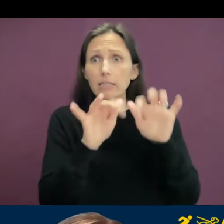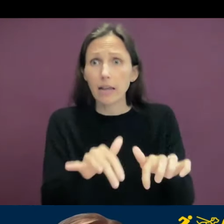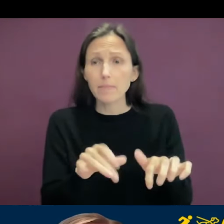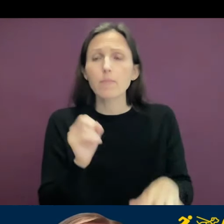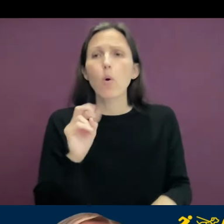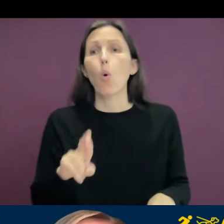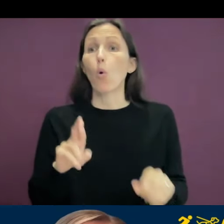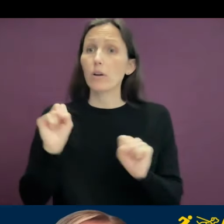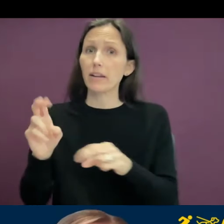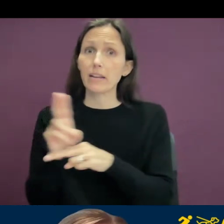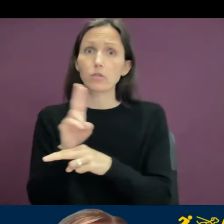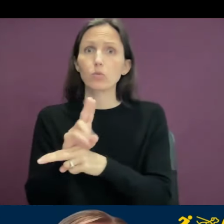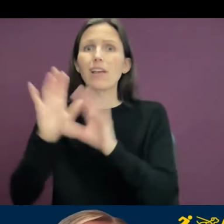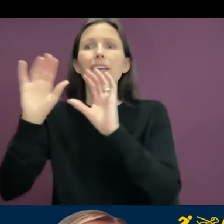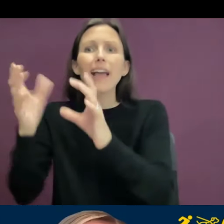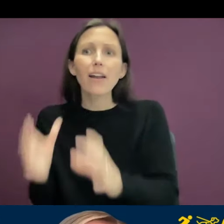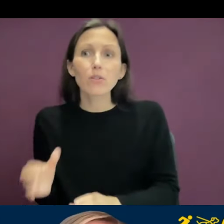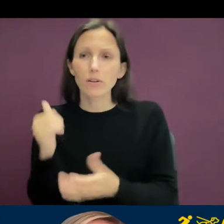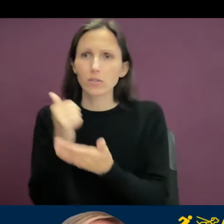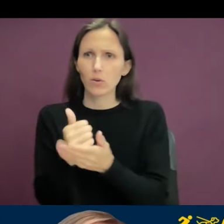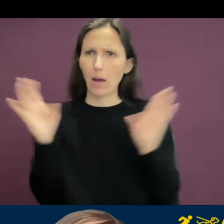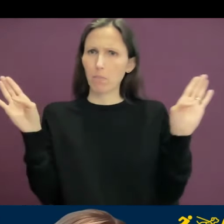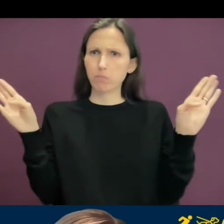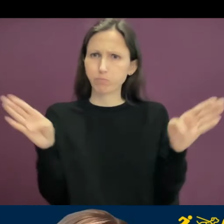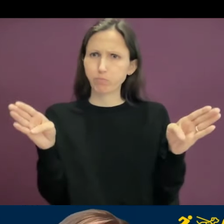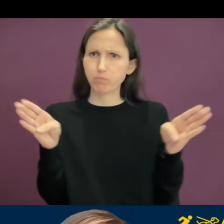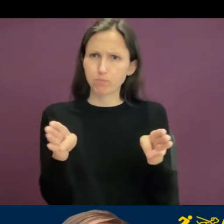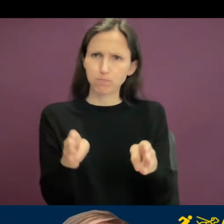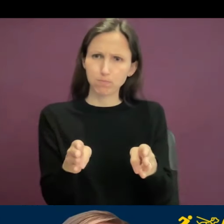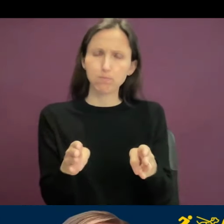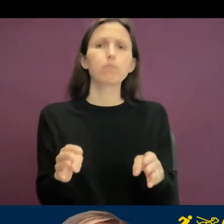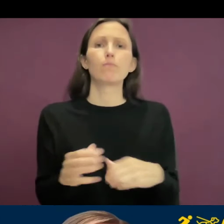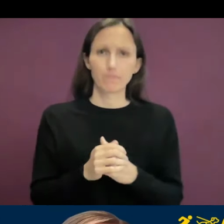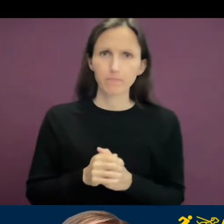a category to help narrow down if you know what it is categorized as.